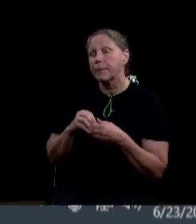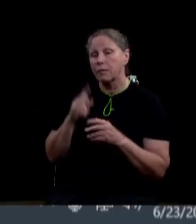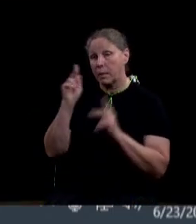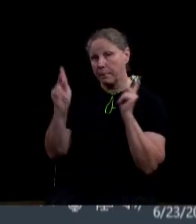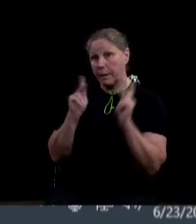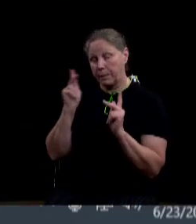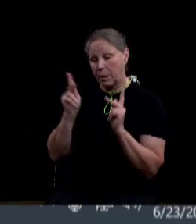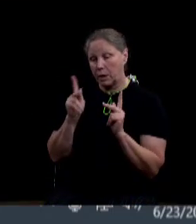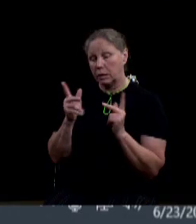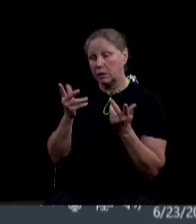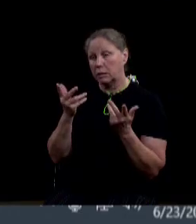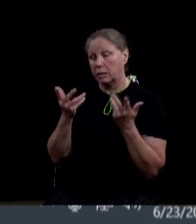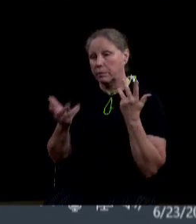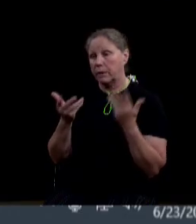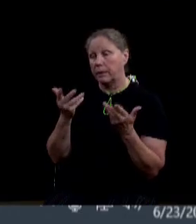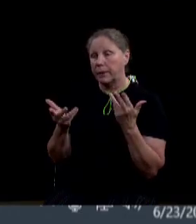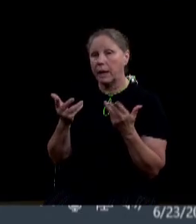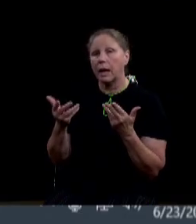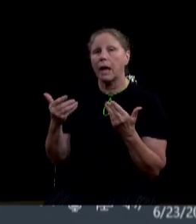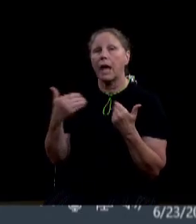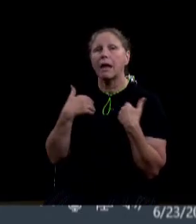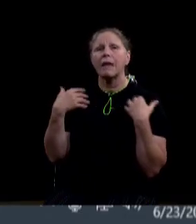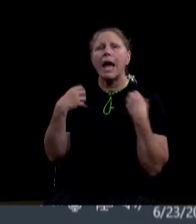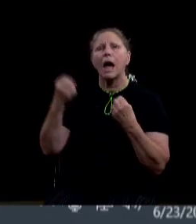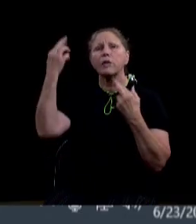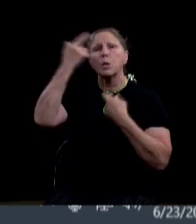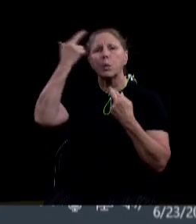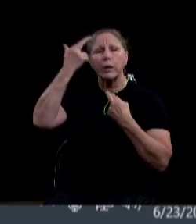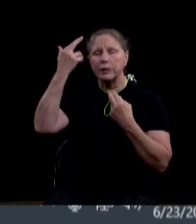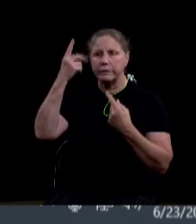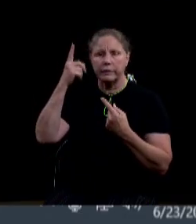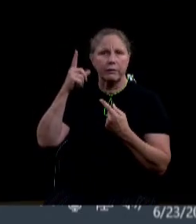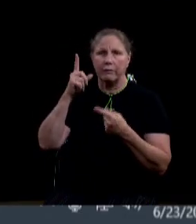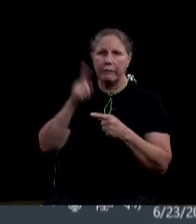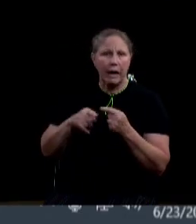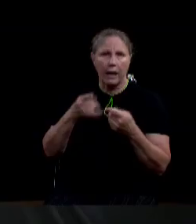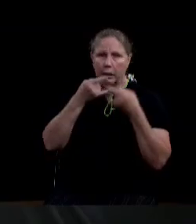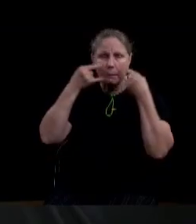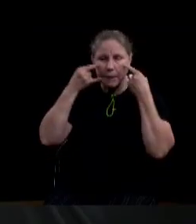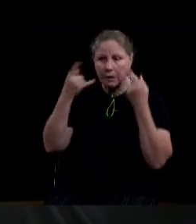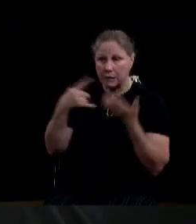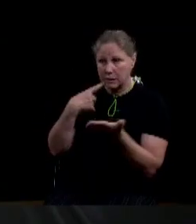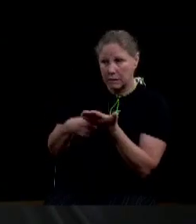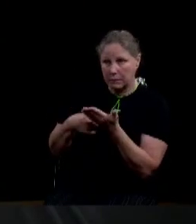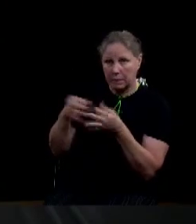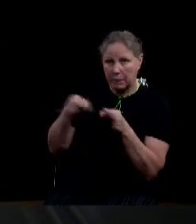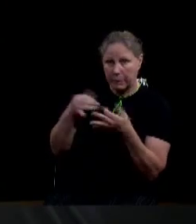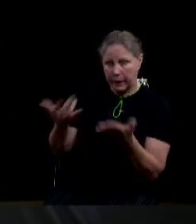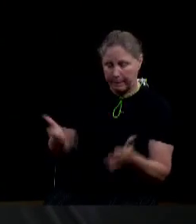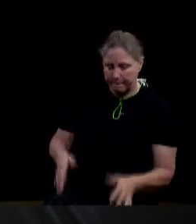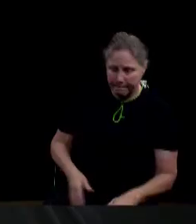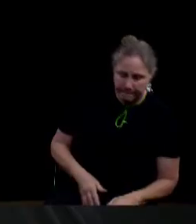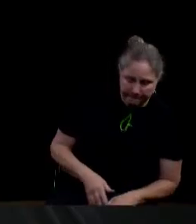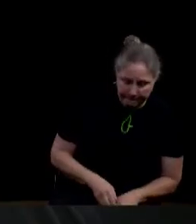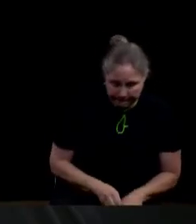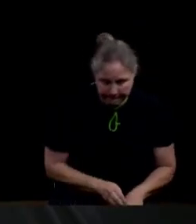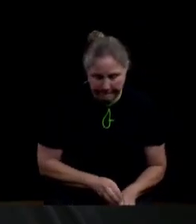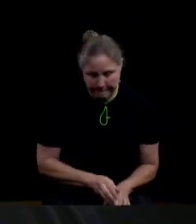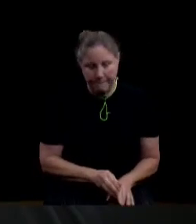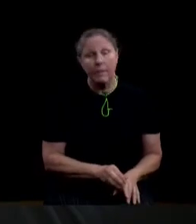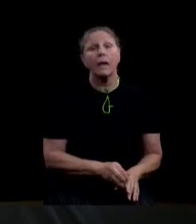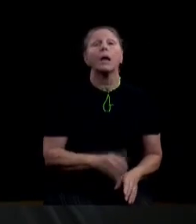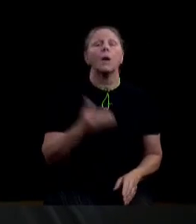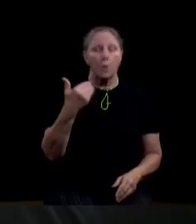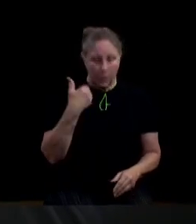reason for being unable to wear a mask. Can you speak to that? There is an exception in this declaration